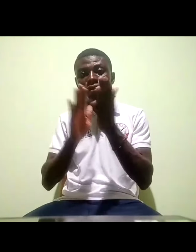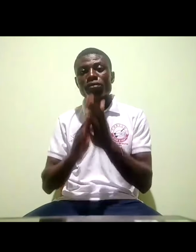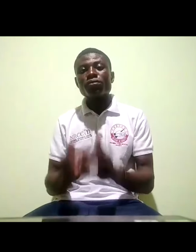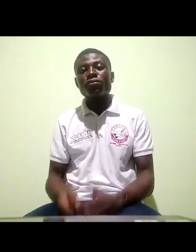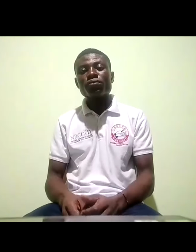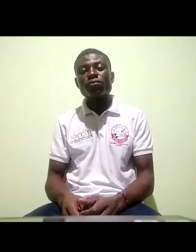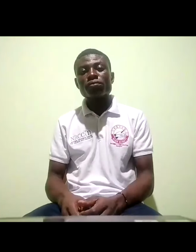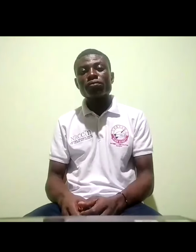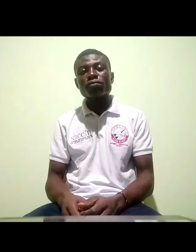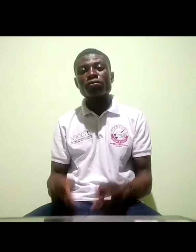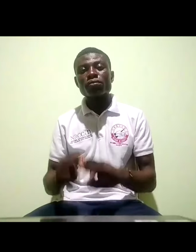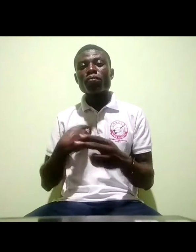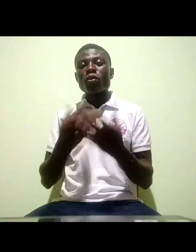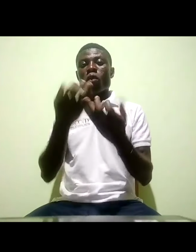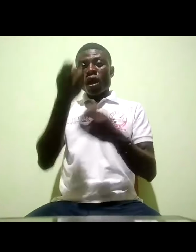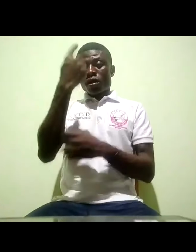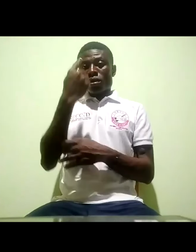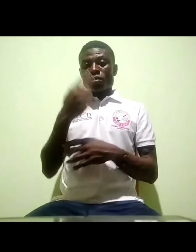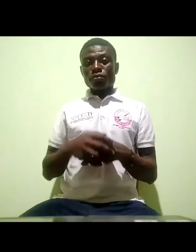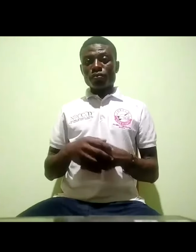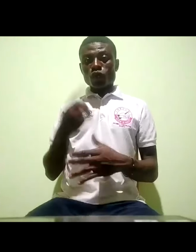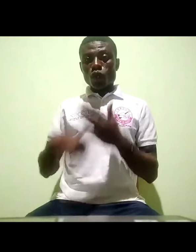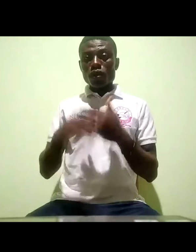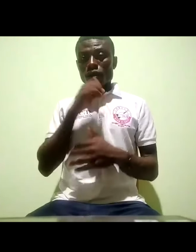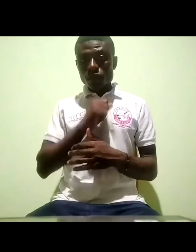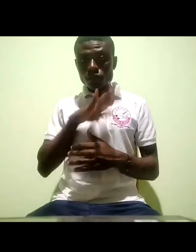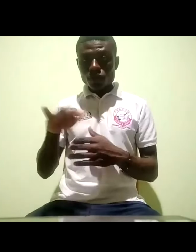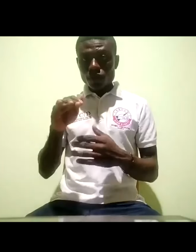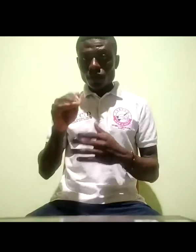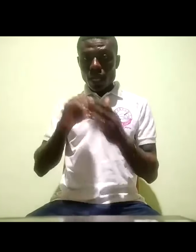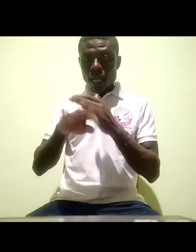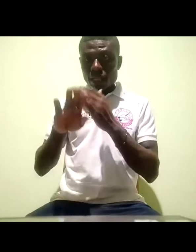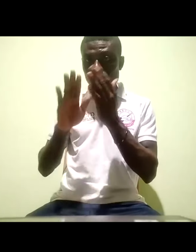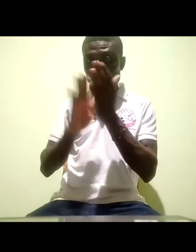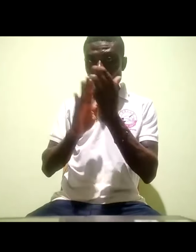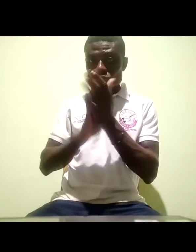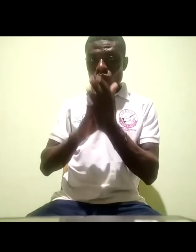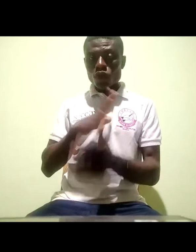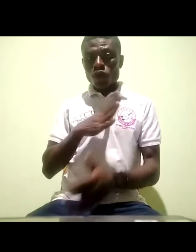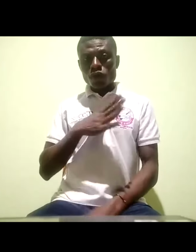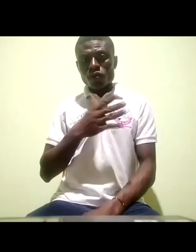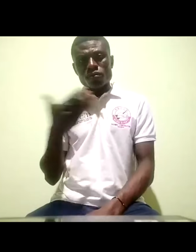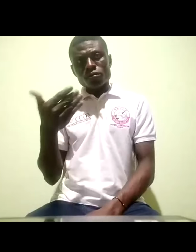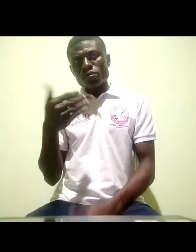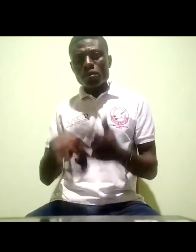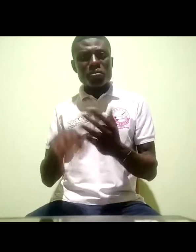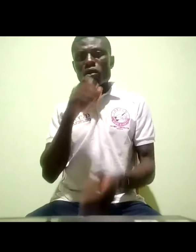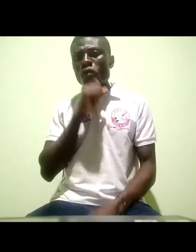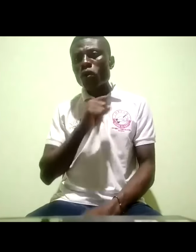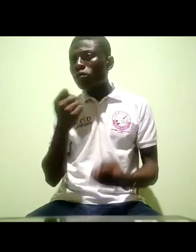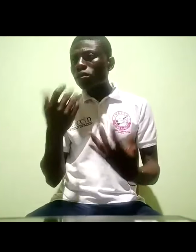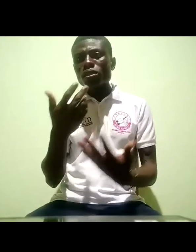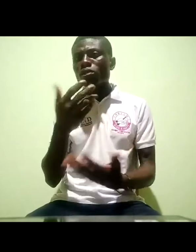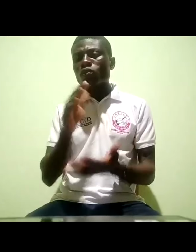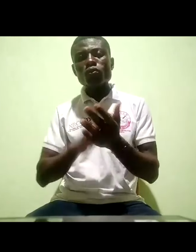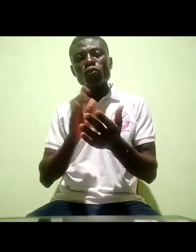like I wanted to understand at what age do the children enter the formal schools, and if they're getting any preschool experience before they enter